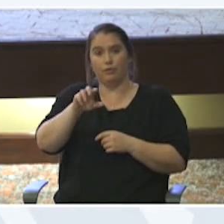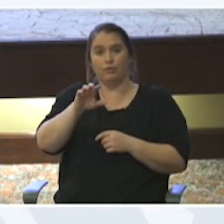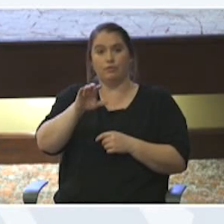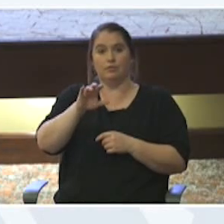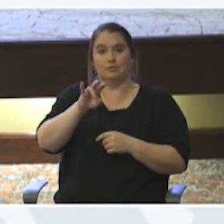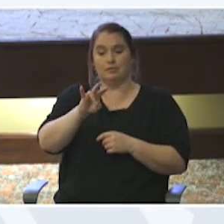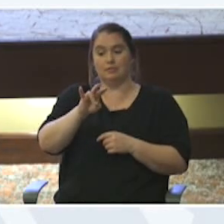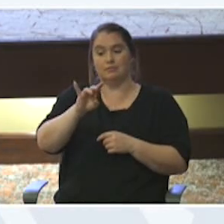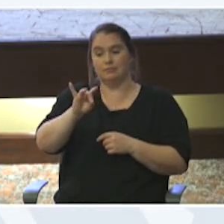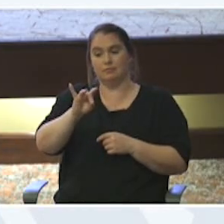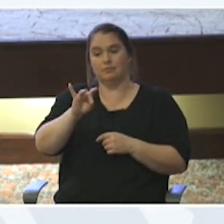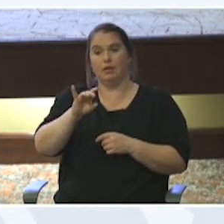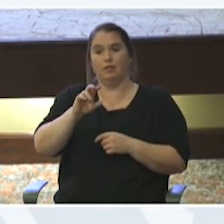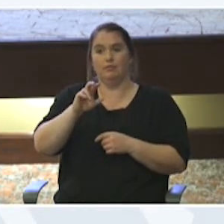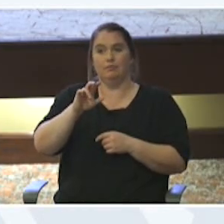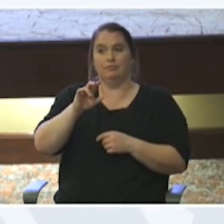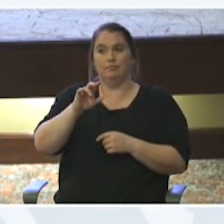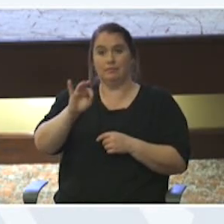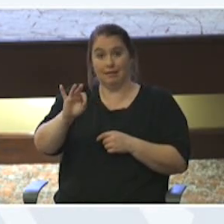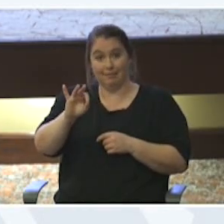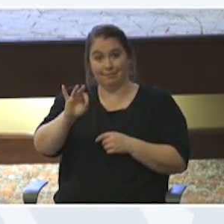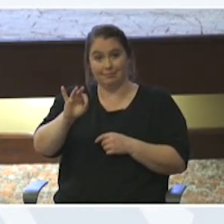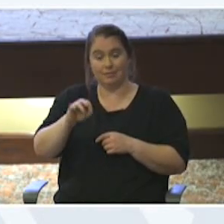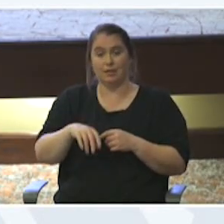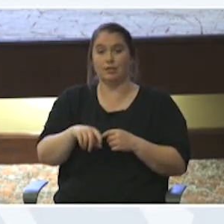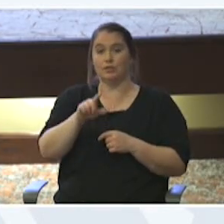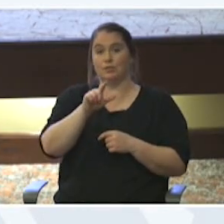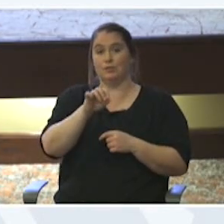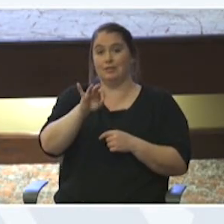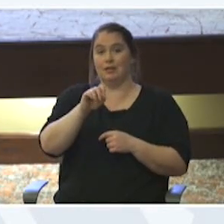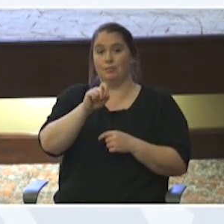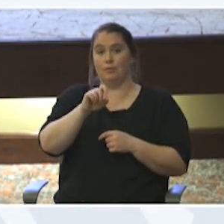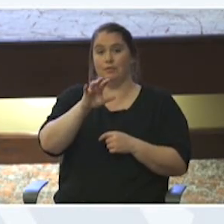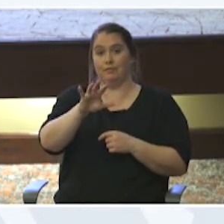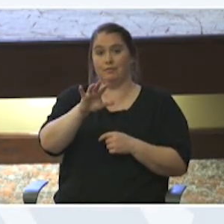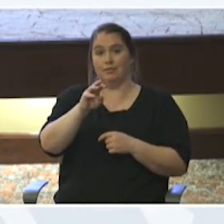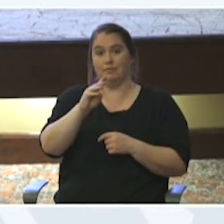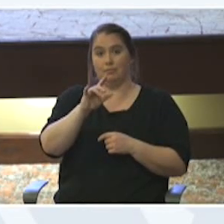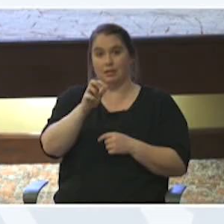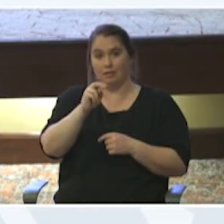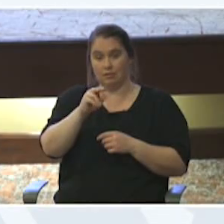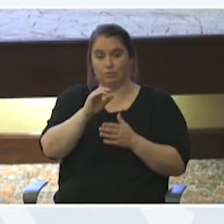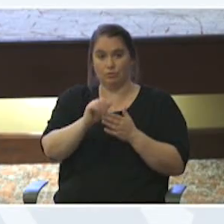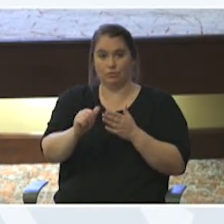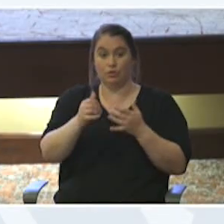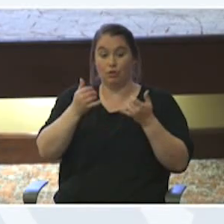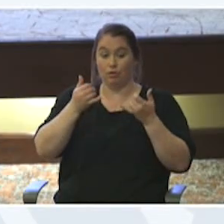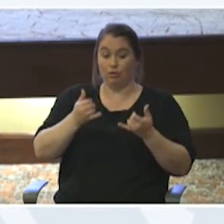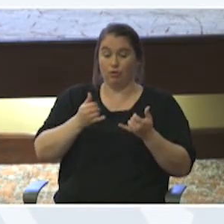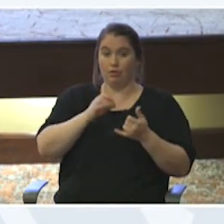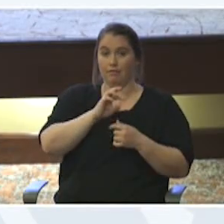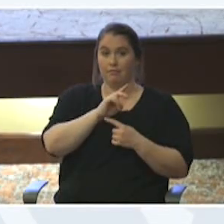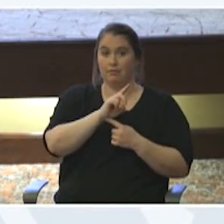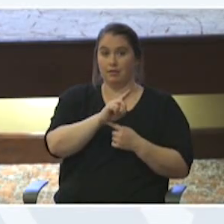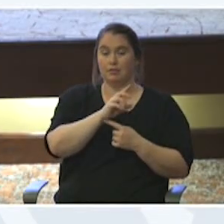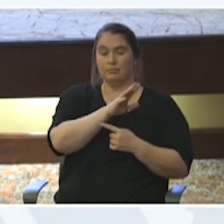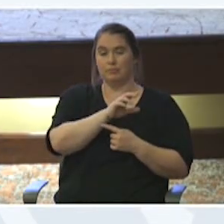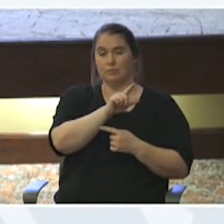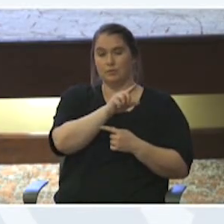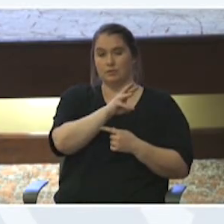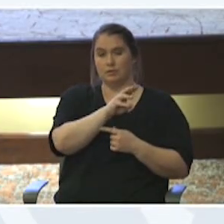9. That's $25.956 million. Current funds are about $26 million.